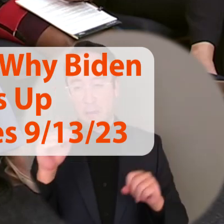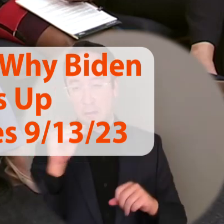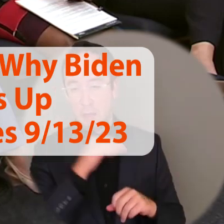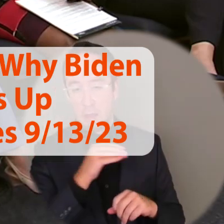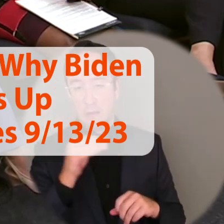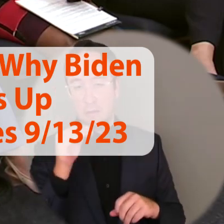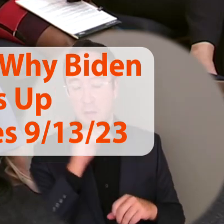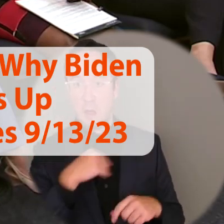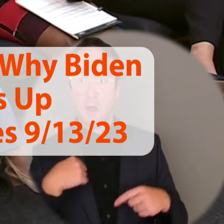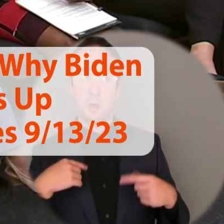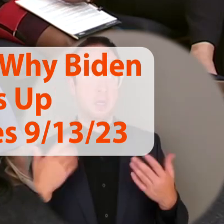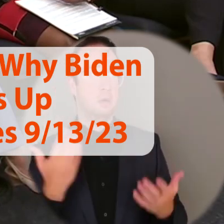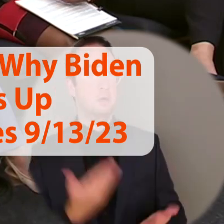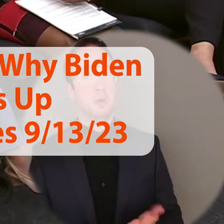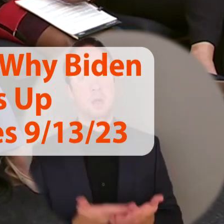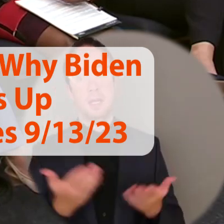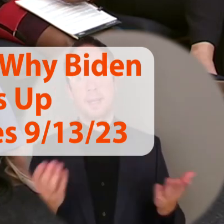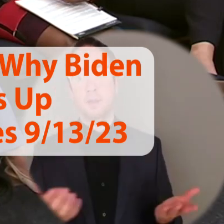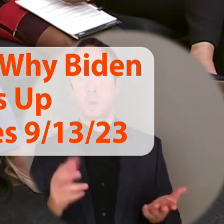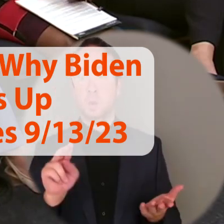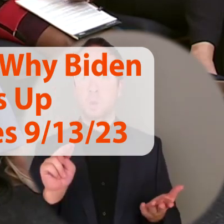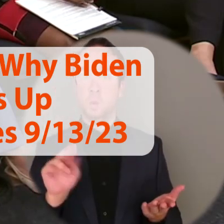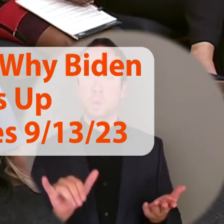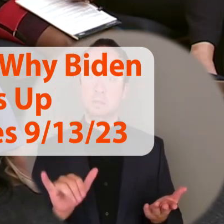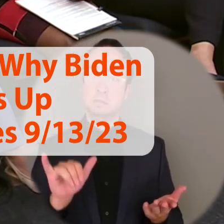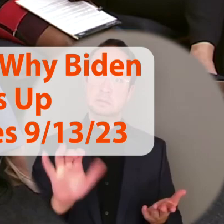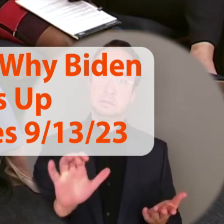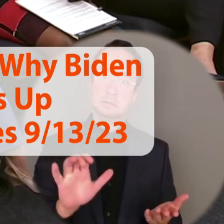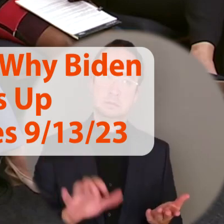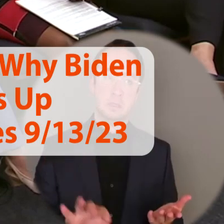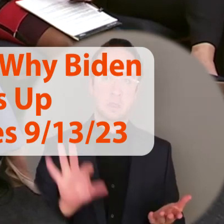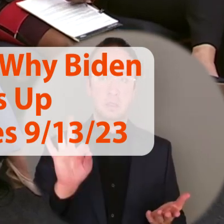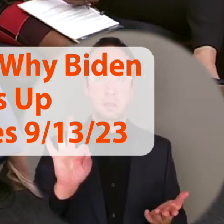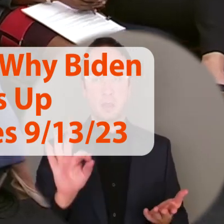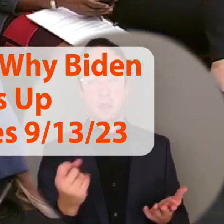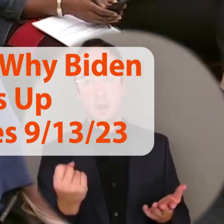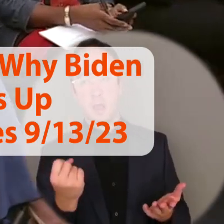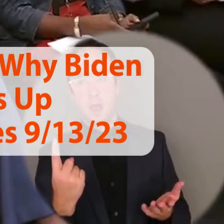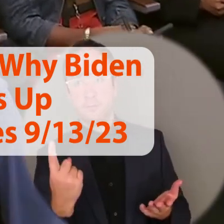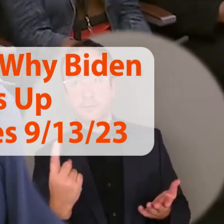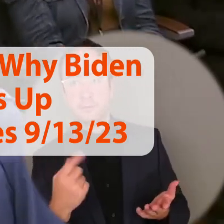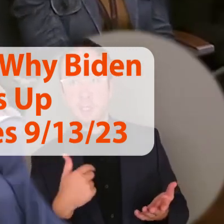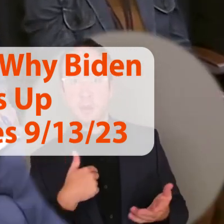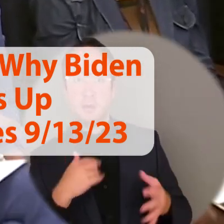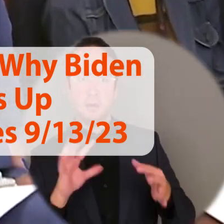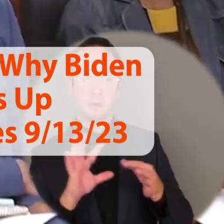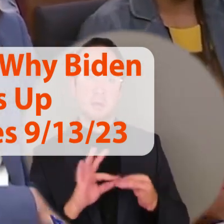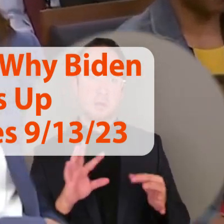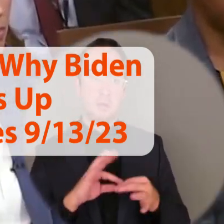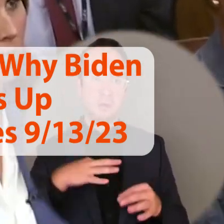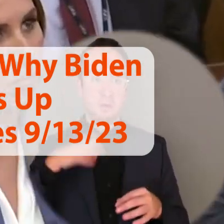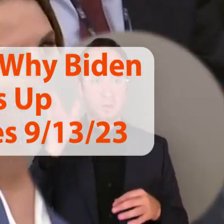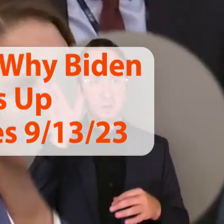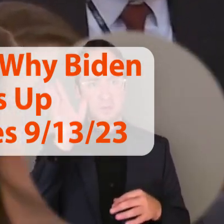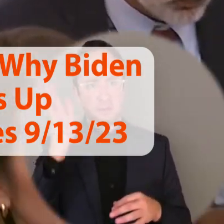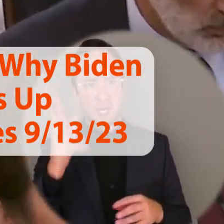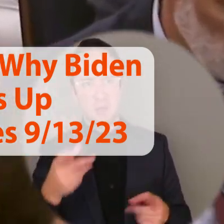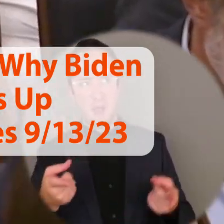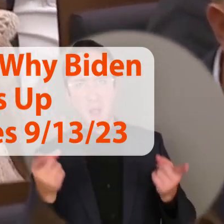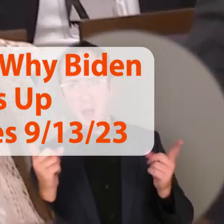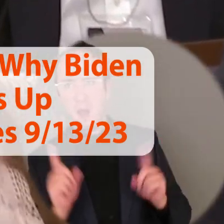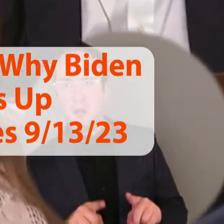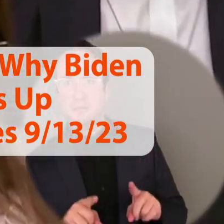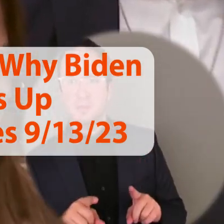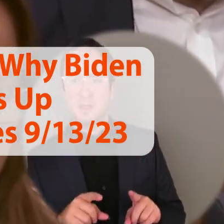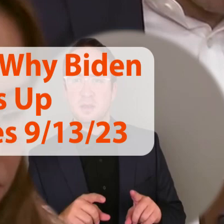saw the Pittsburgh Bridge collapse, claimed his grandfather died in the hospital days before his birth. What is going on with the president? Is he just